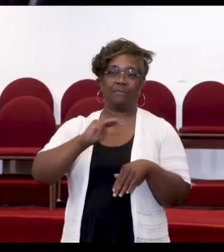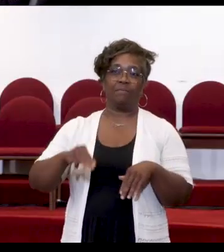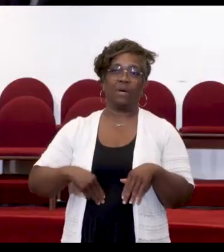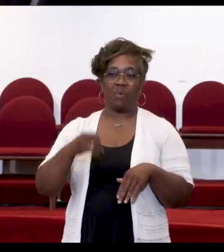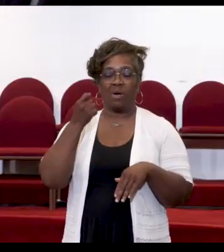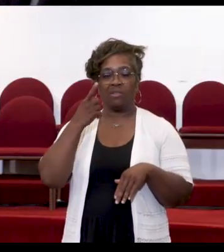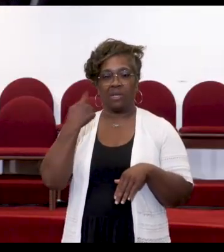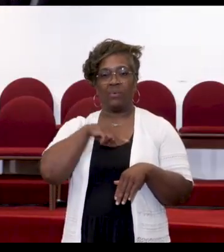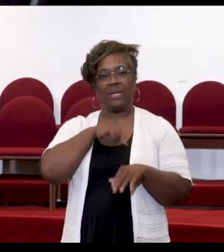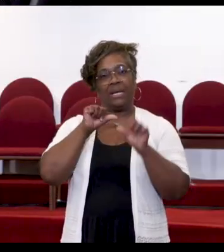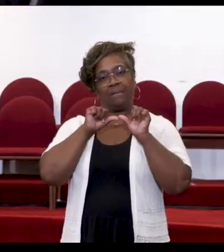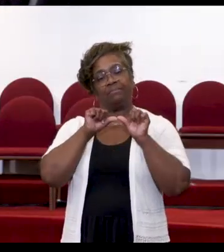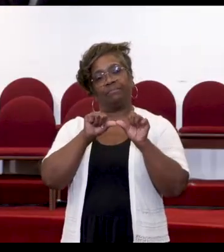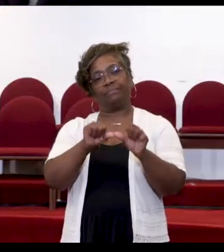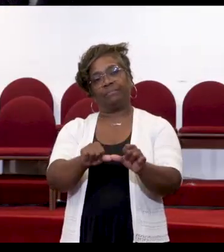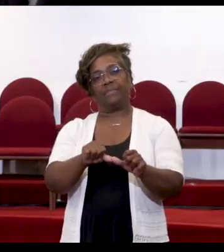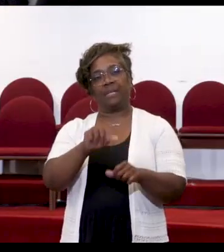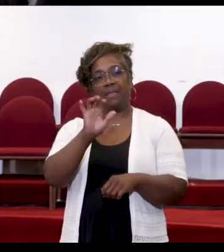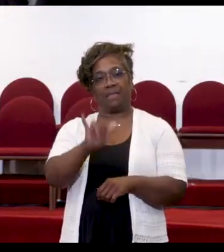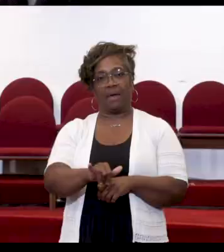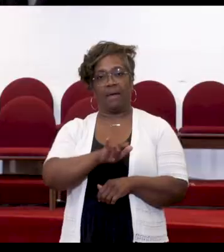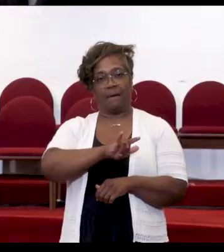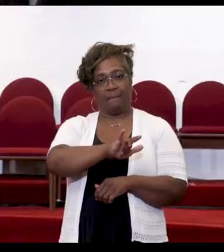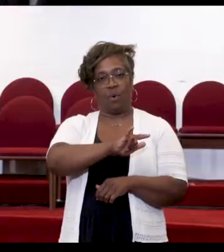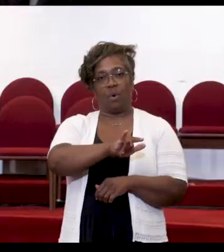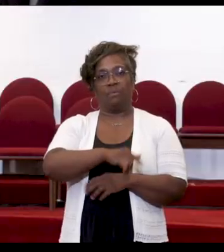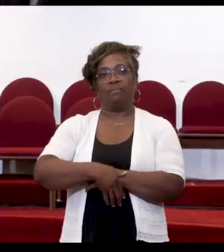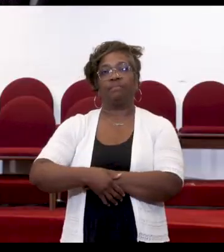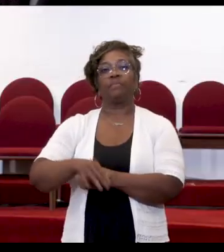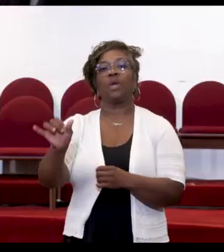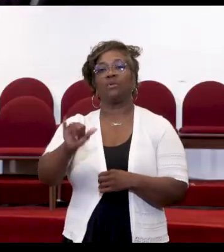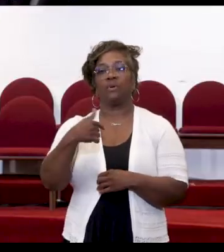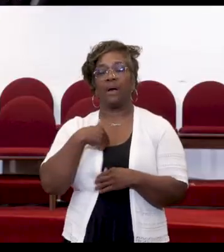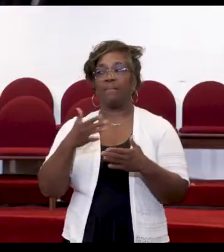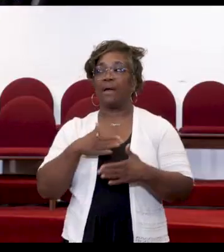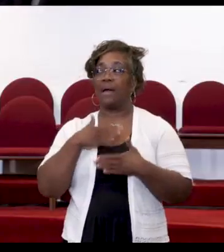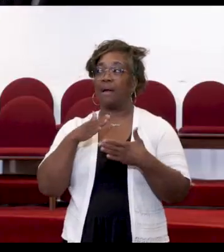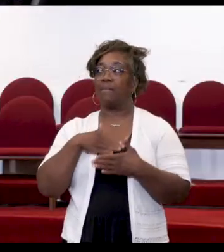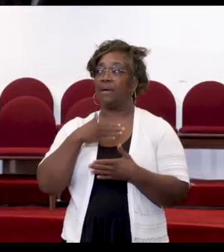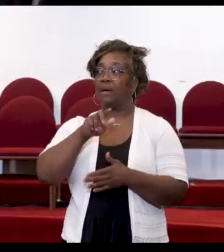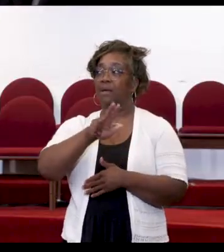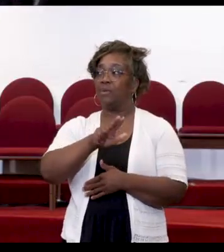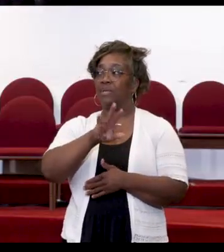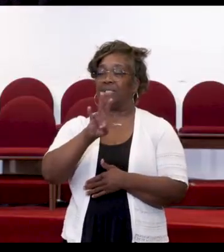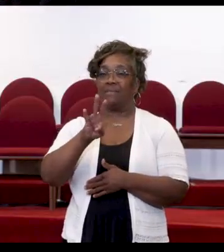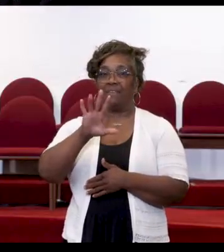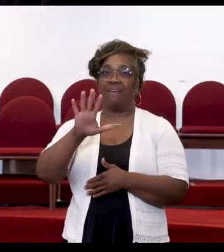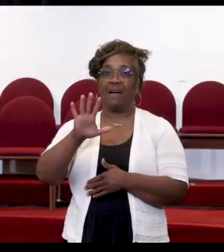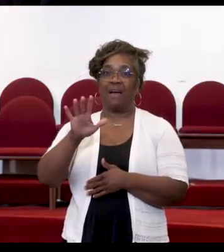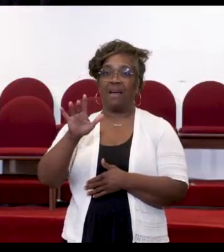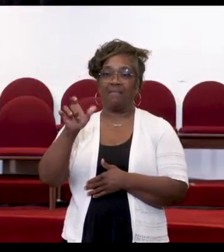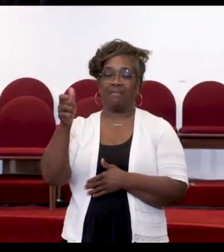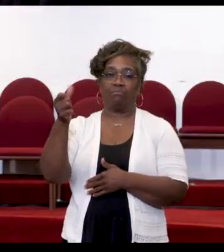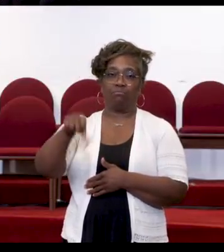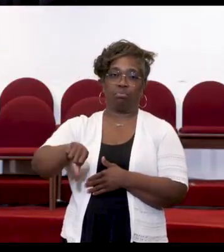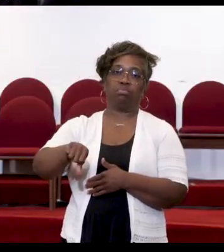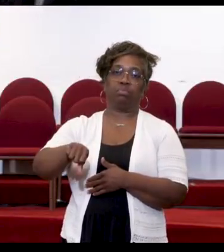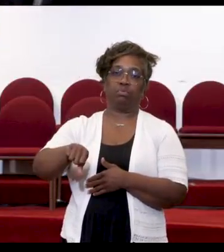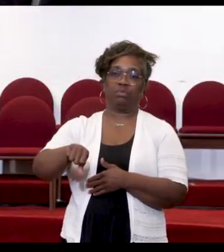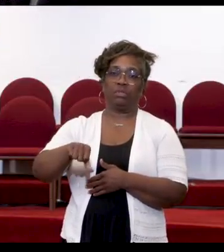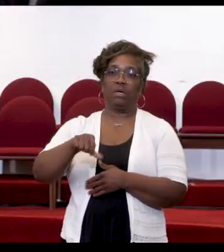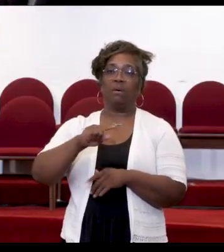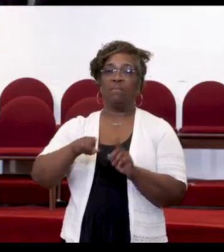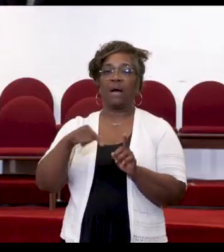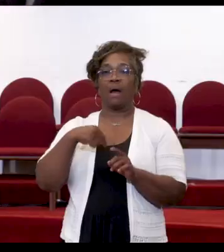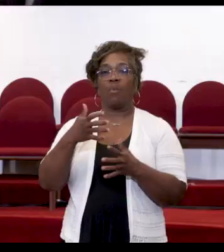to continue at that airport. I am also glad that 375 is demised. Yeah. But I do want